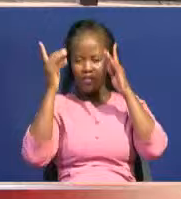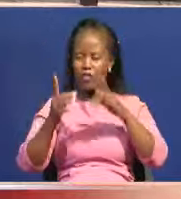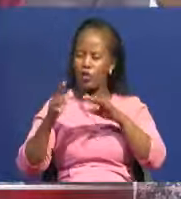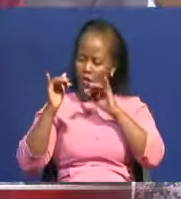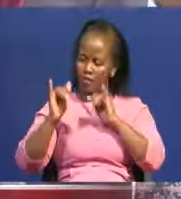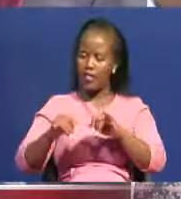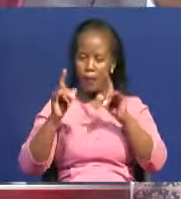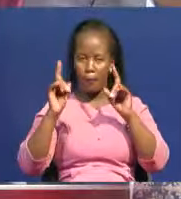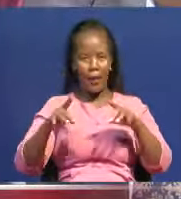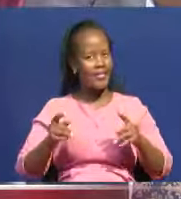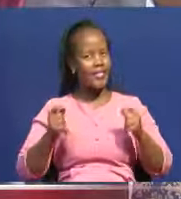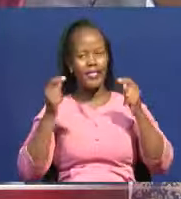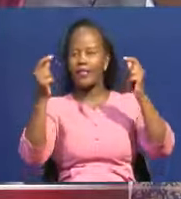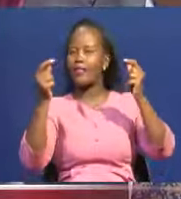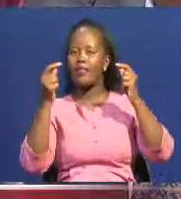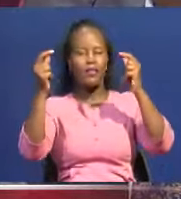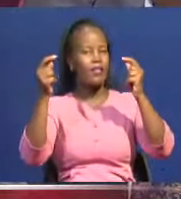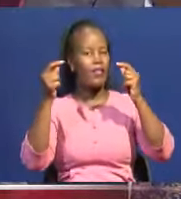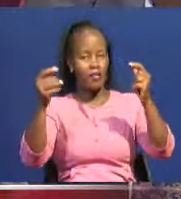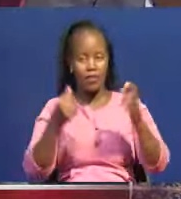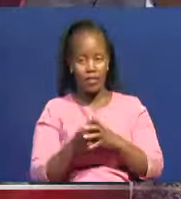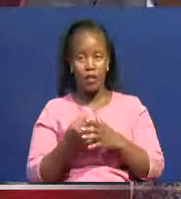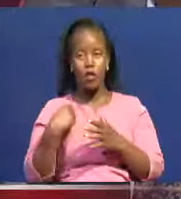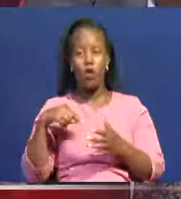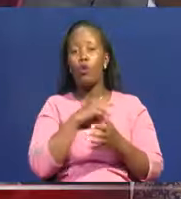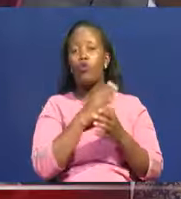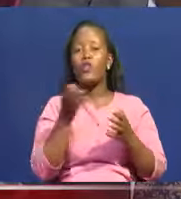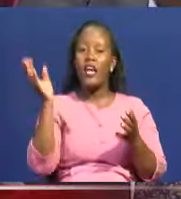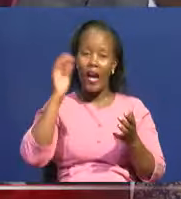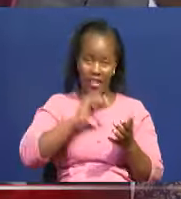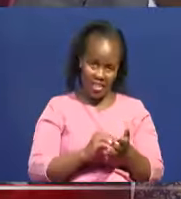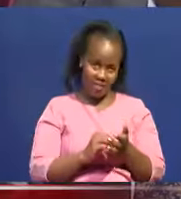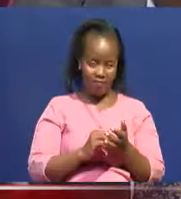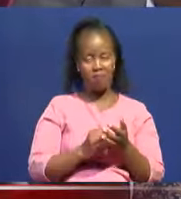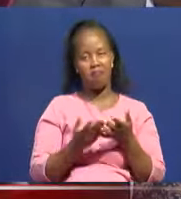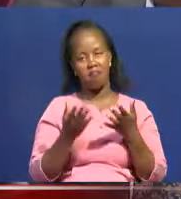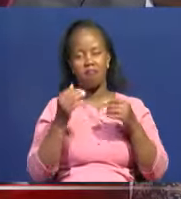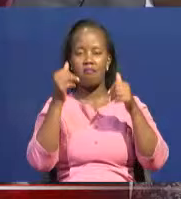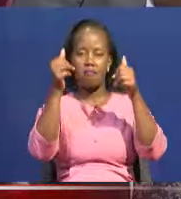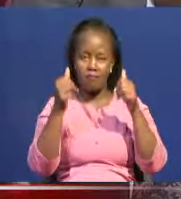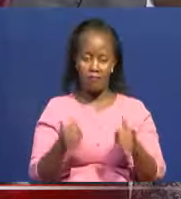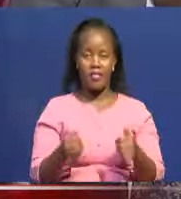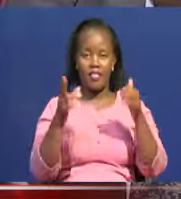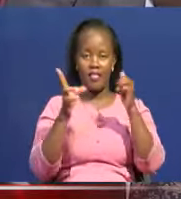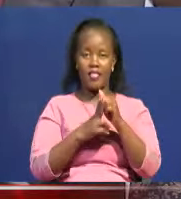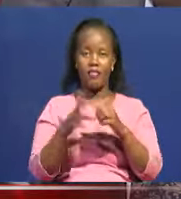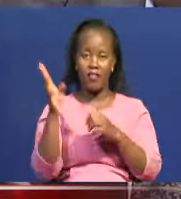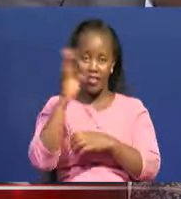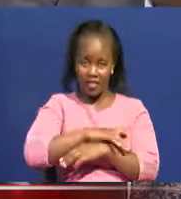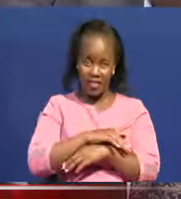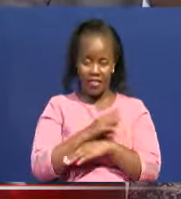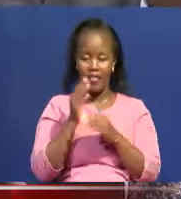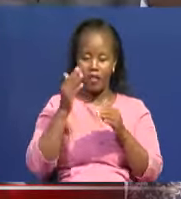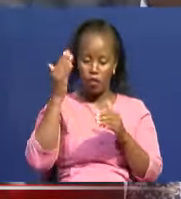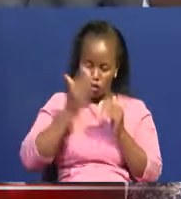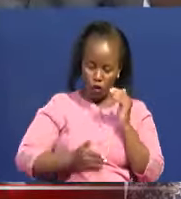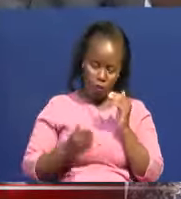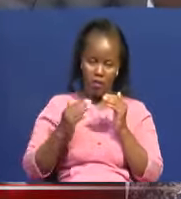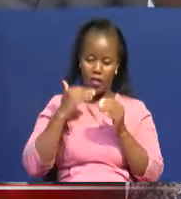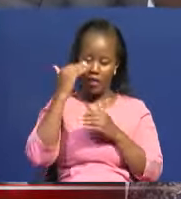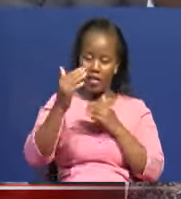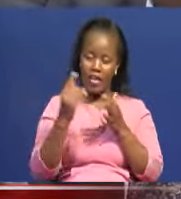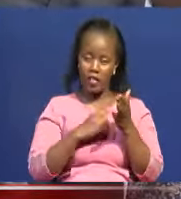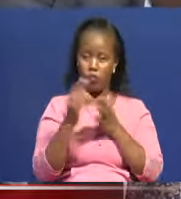kuandaa mgomo. We are here to give a 7-day strike notice starting today that will expire on the next week on Tuesday midnight on